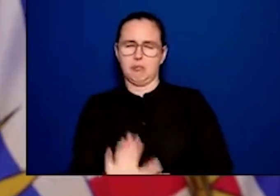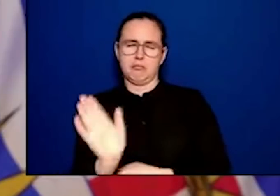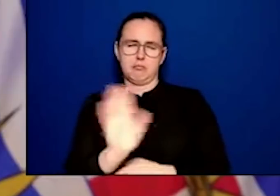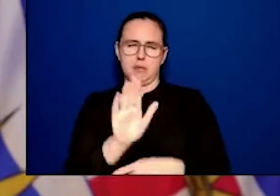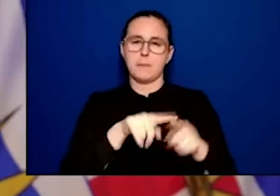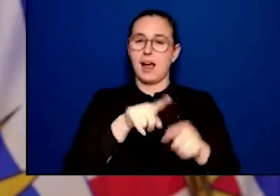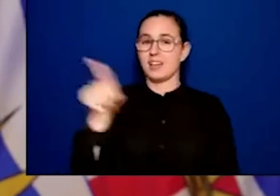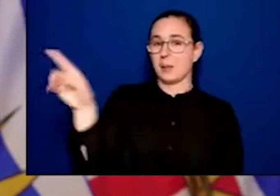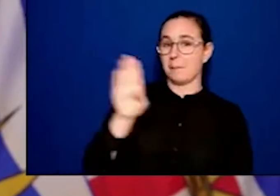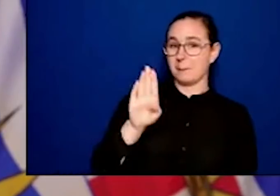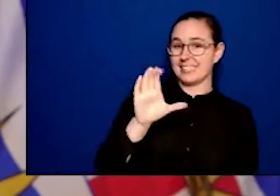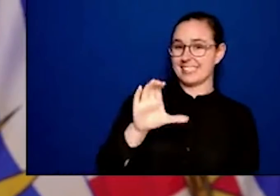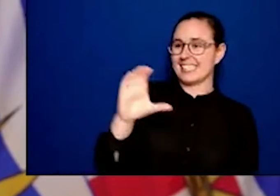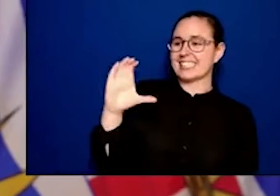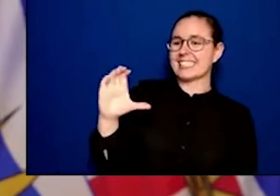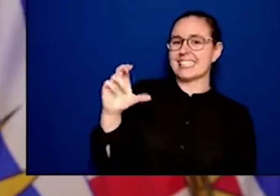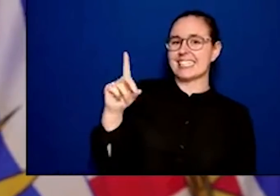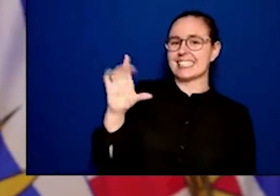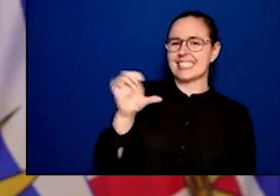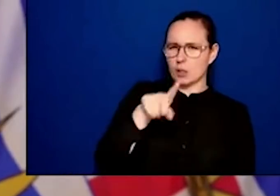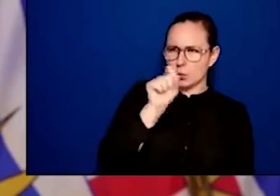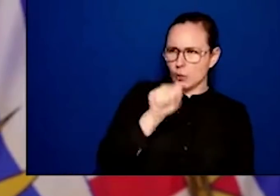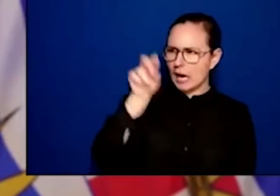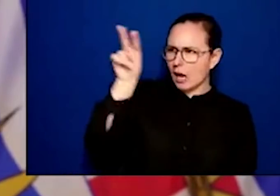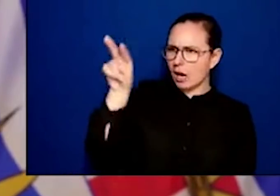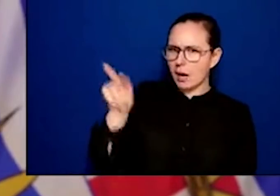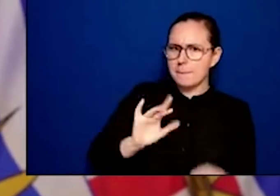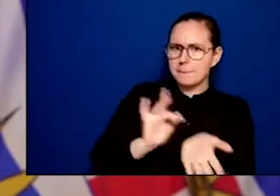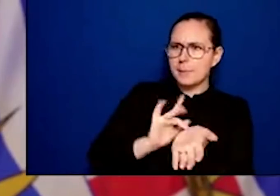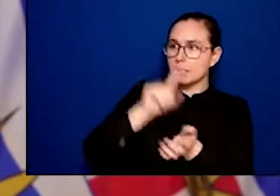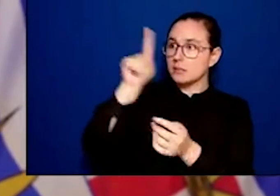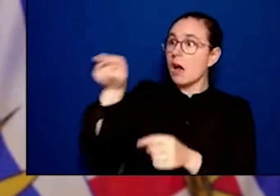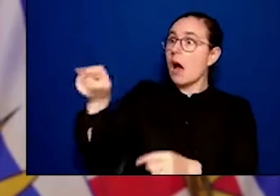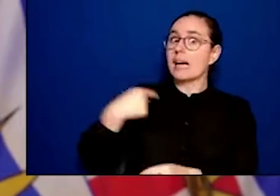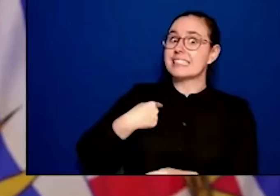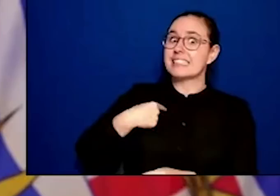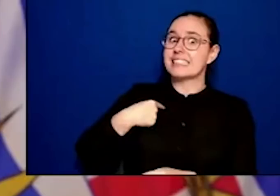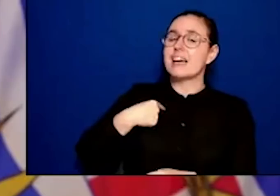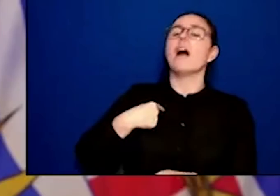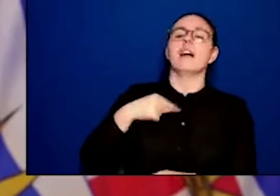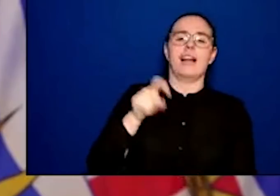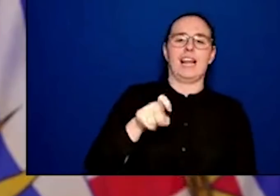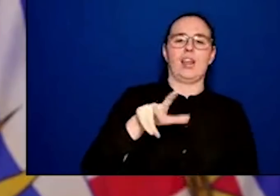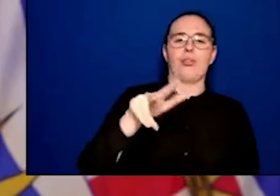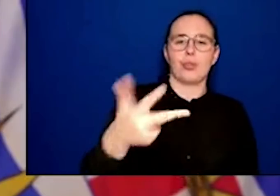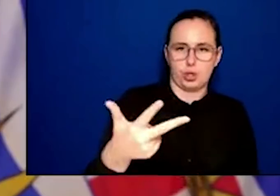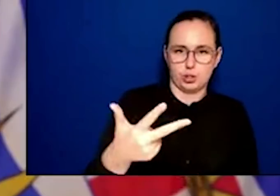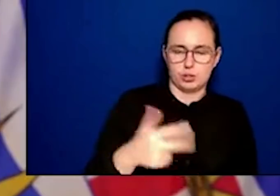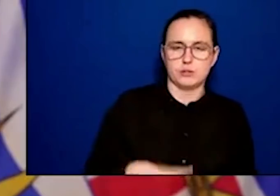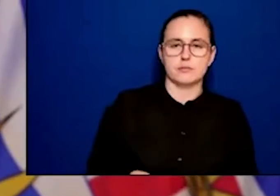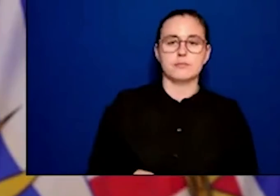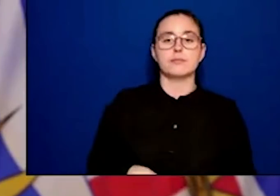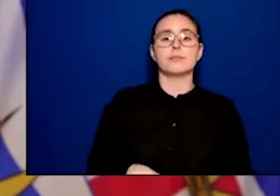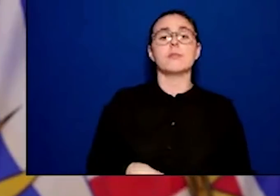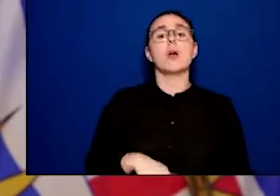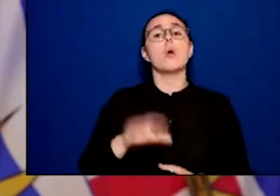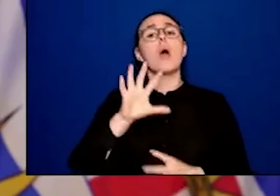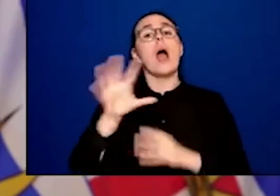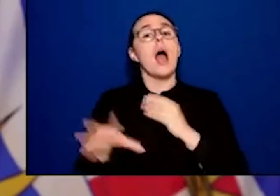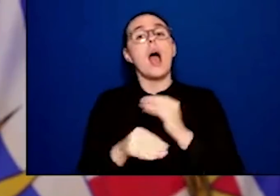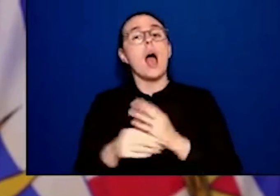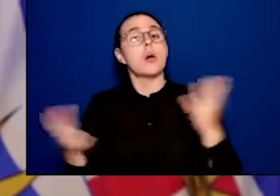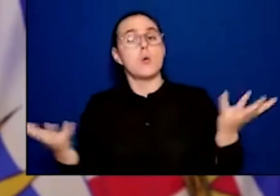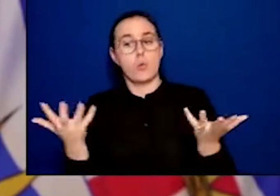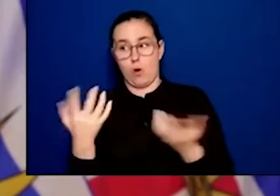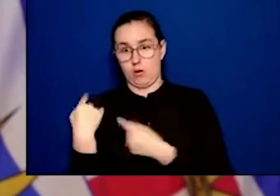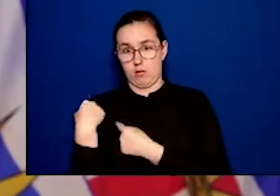out which ones they are. And in addition, we'll be adding people who since December 15th, 2020 have